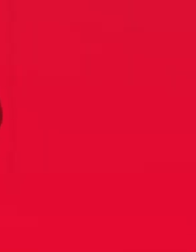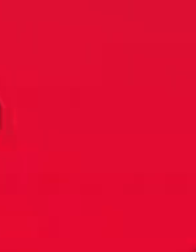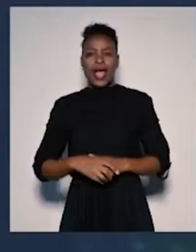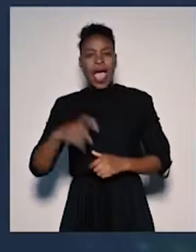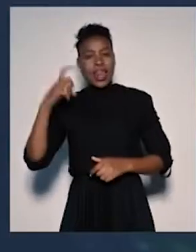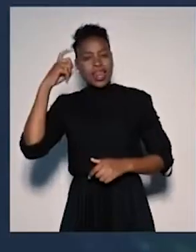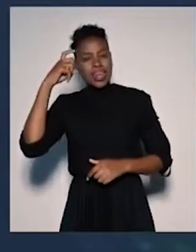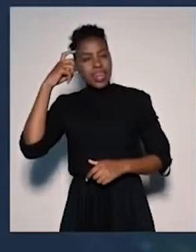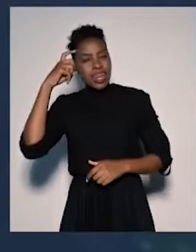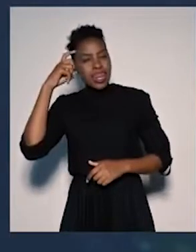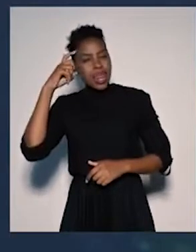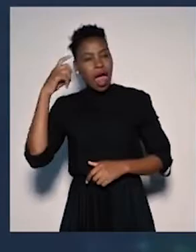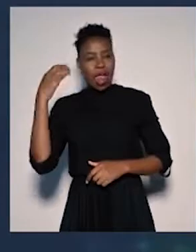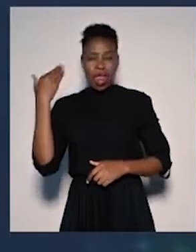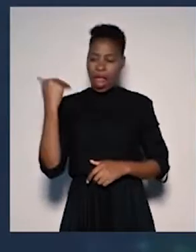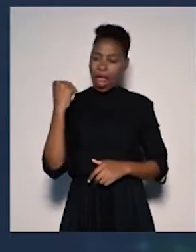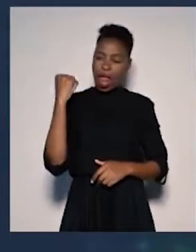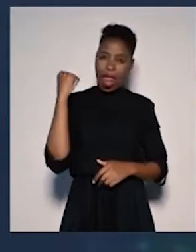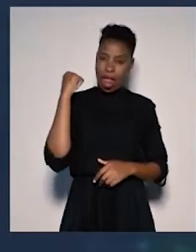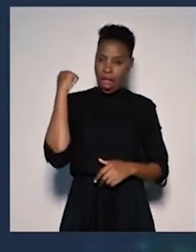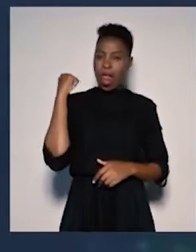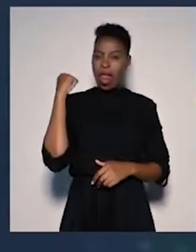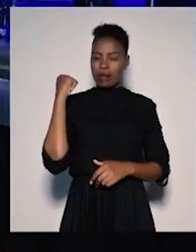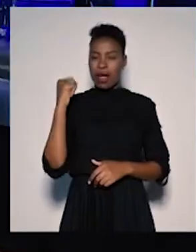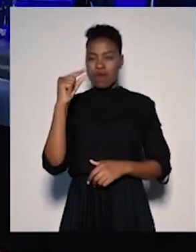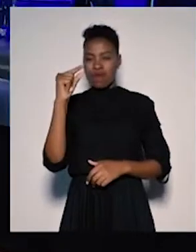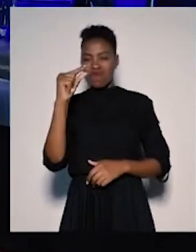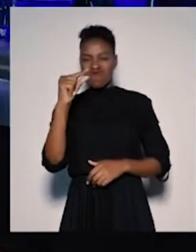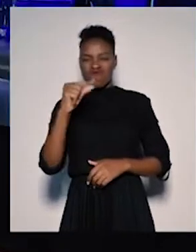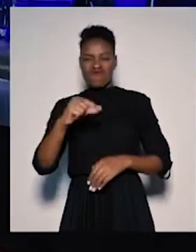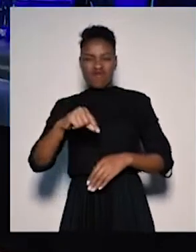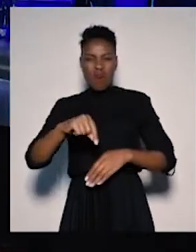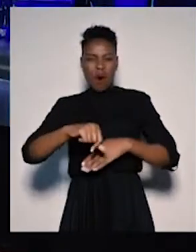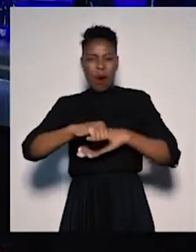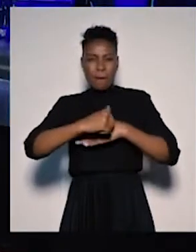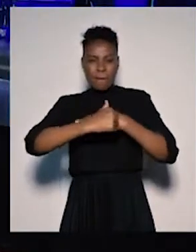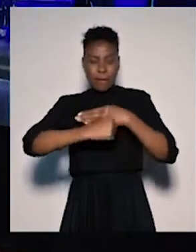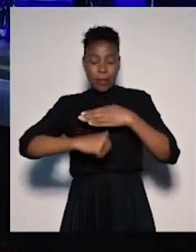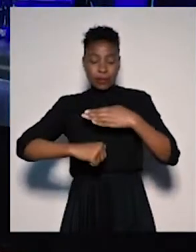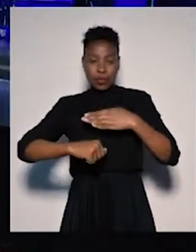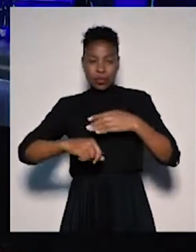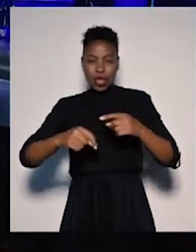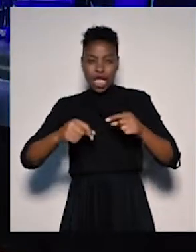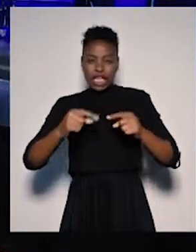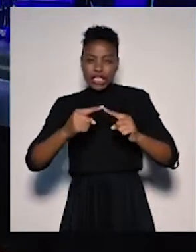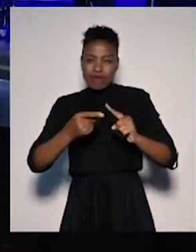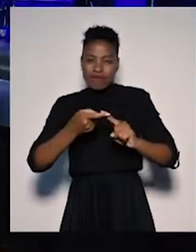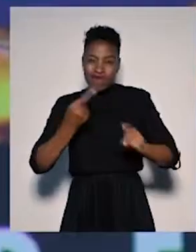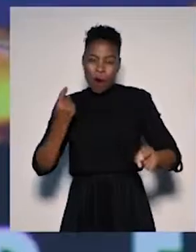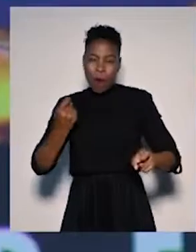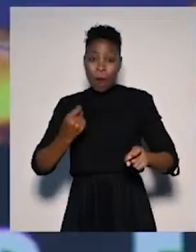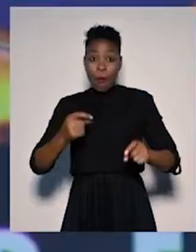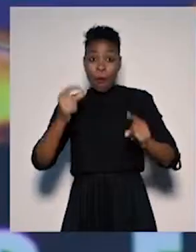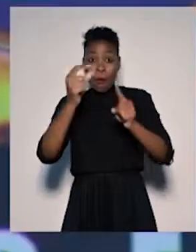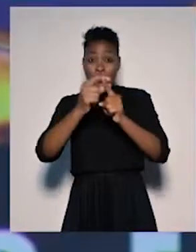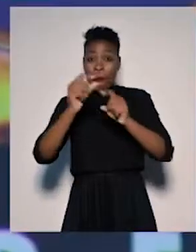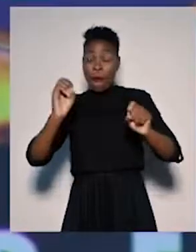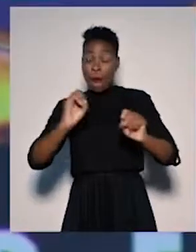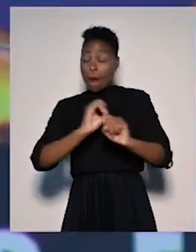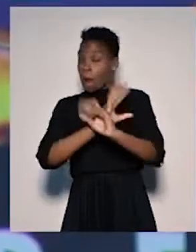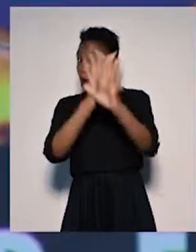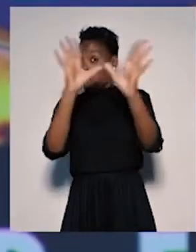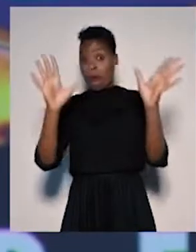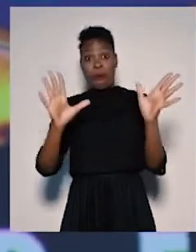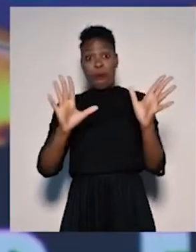think the last few months, of course, as has happened every month, but since Word of Explosion, we have been